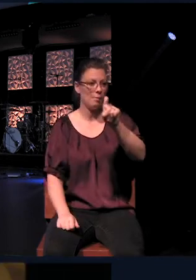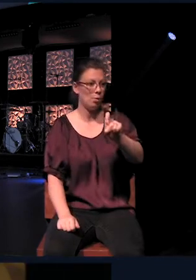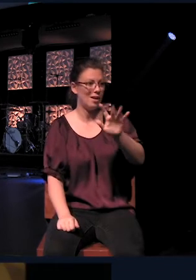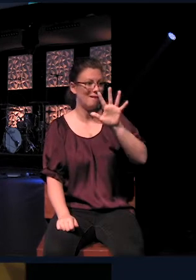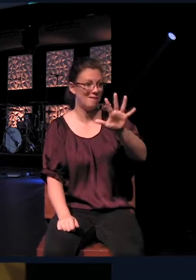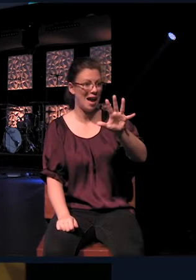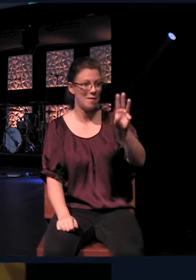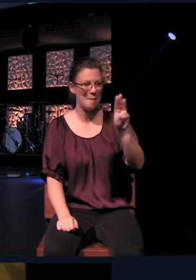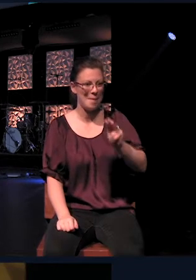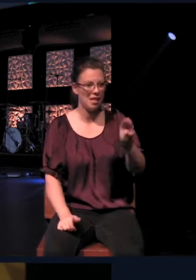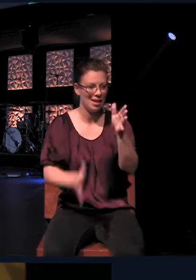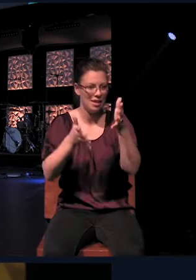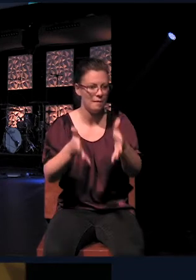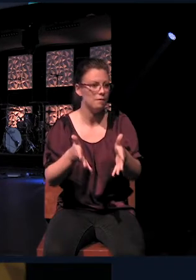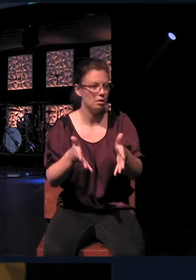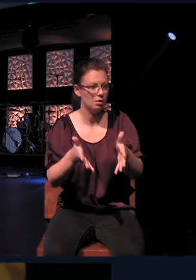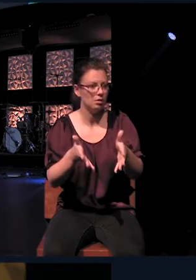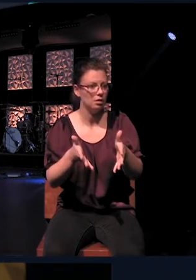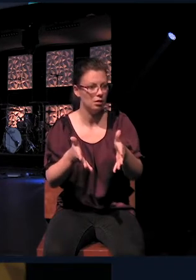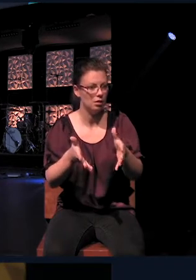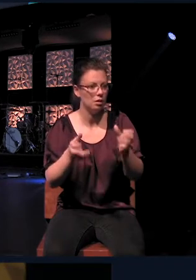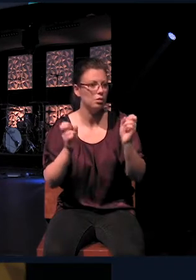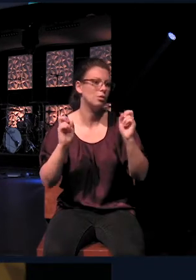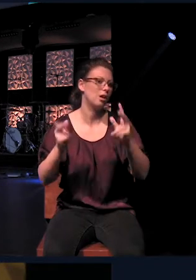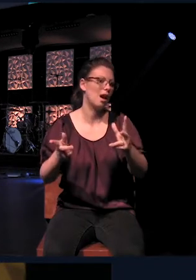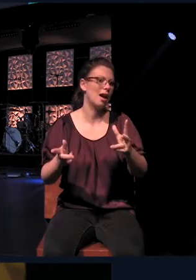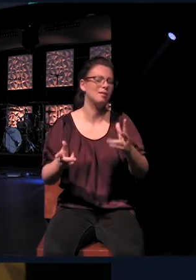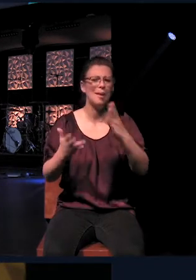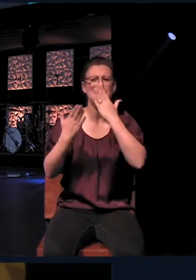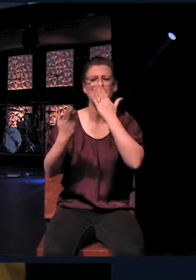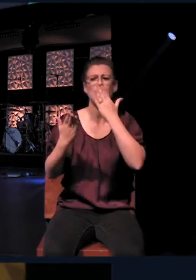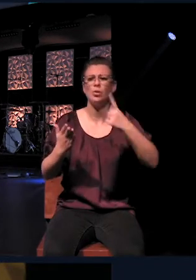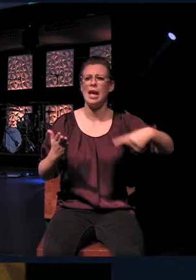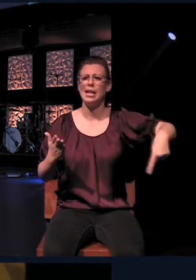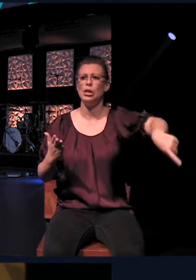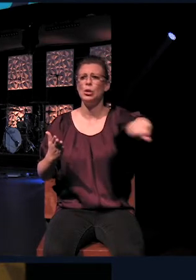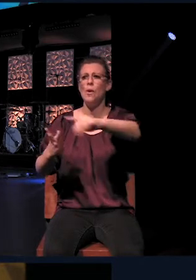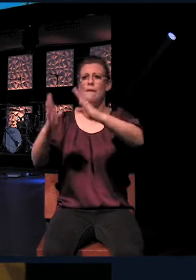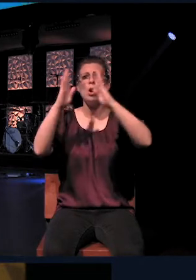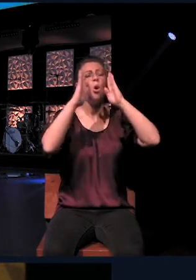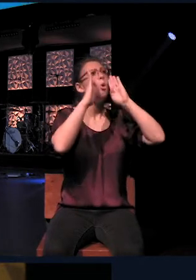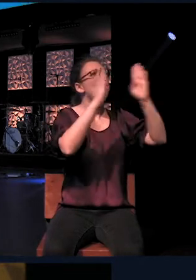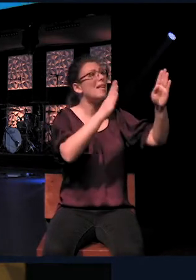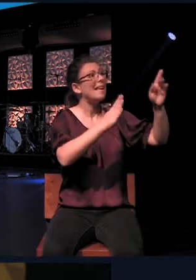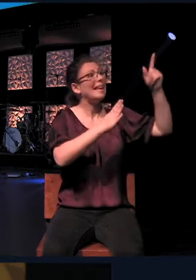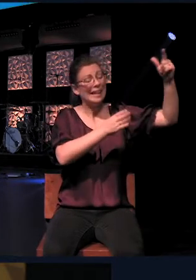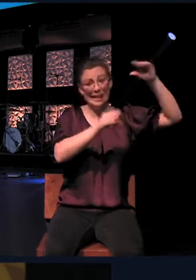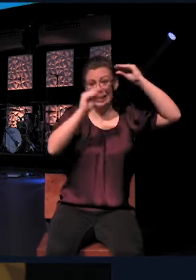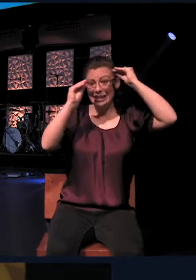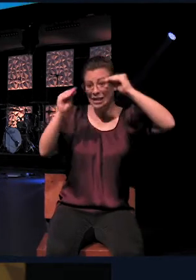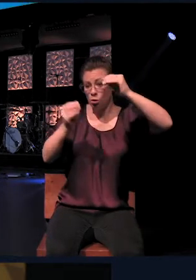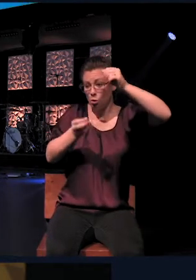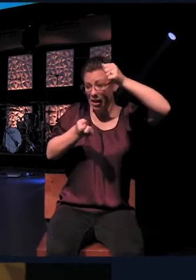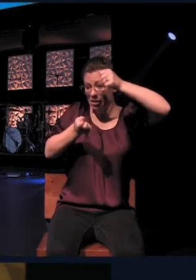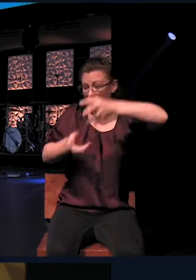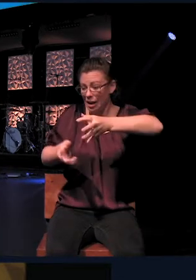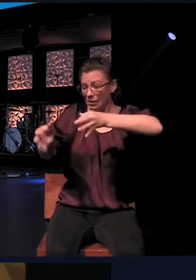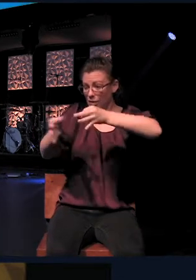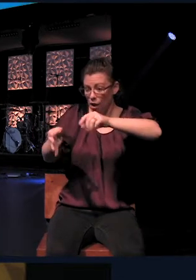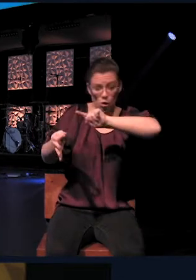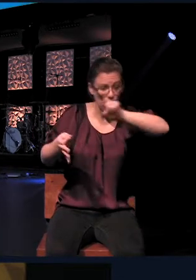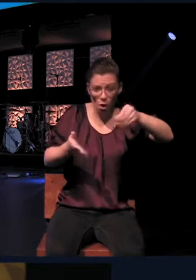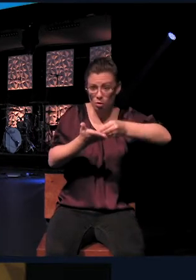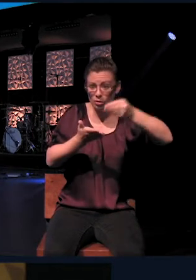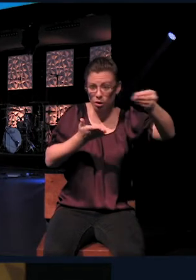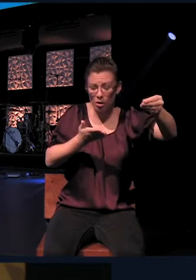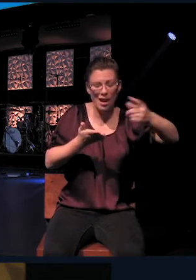people who obey those promptings of the Holy Spirit and God's faithfulness in paying this off. So I would encourage you, if you